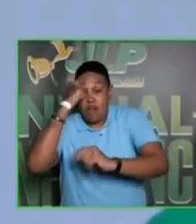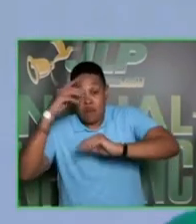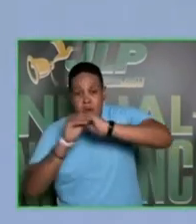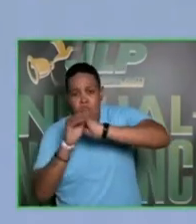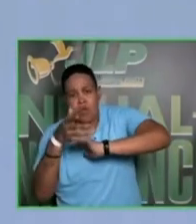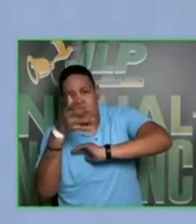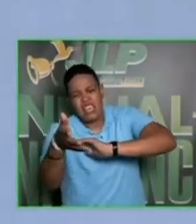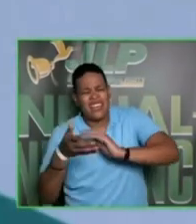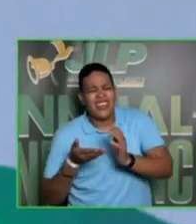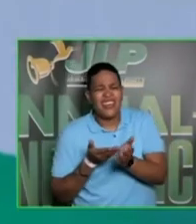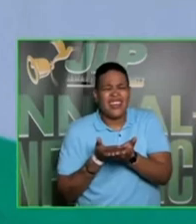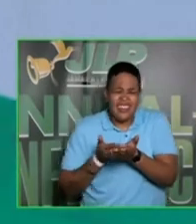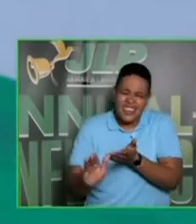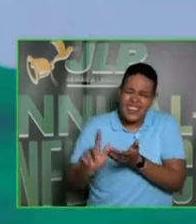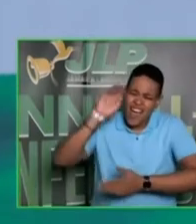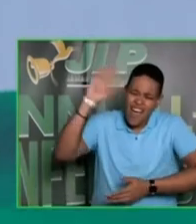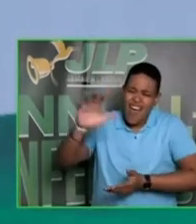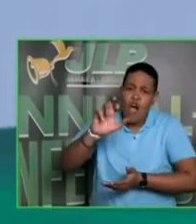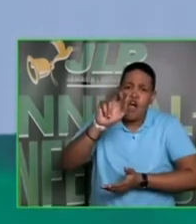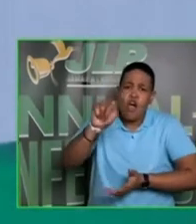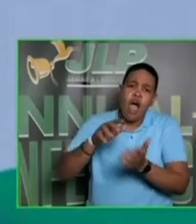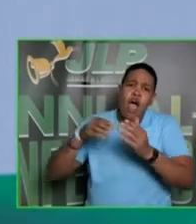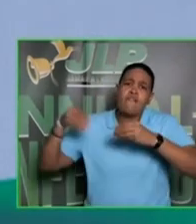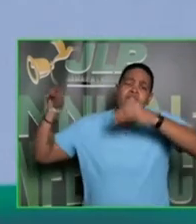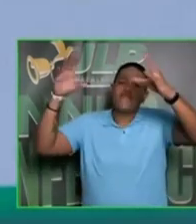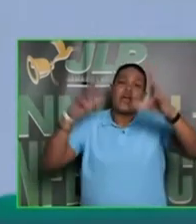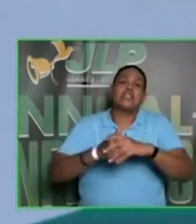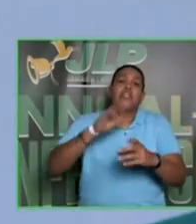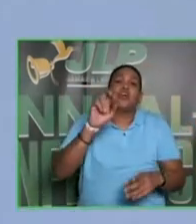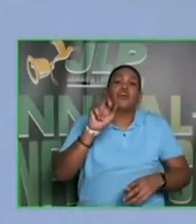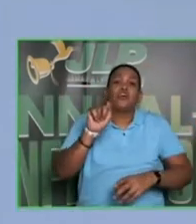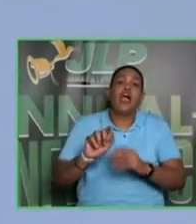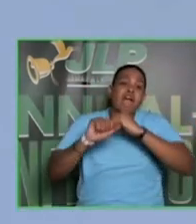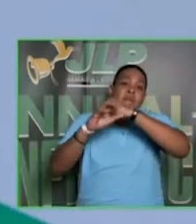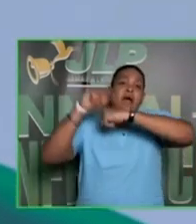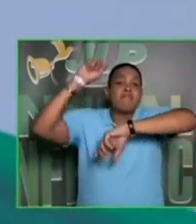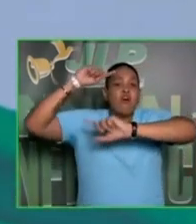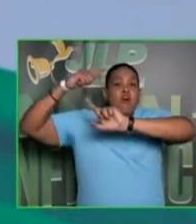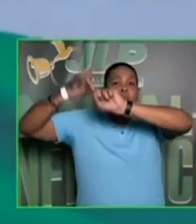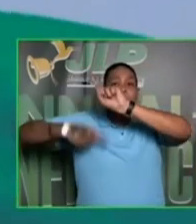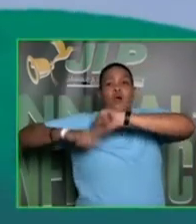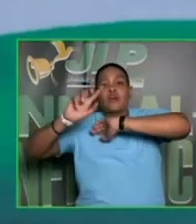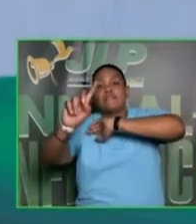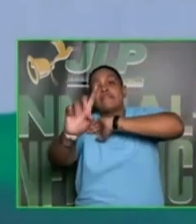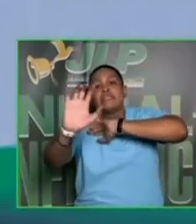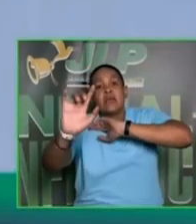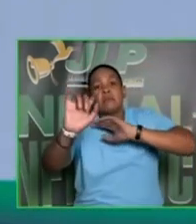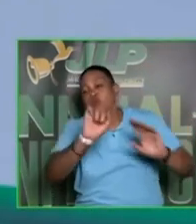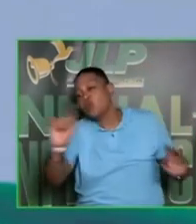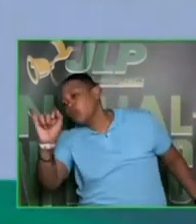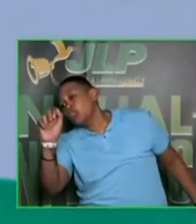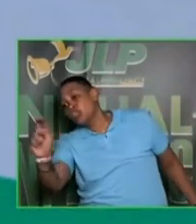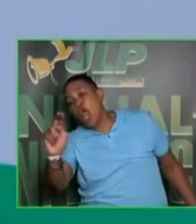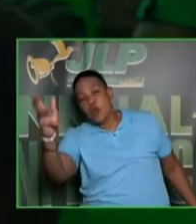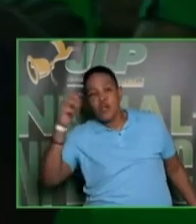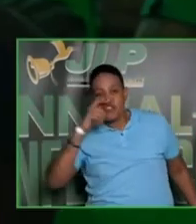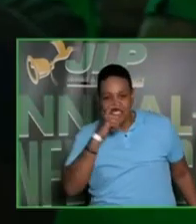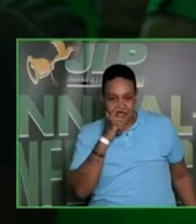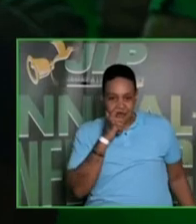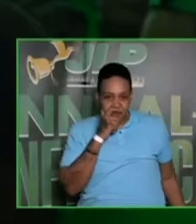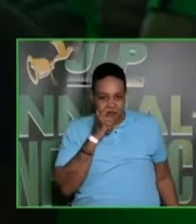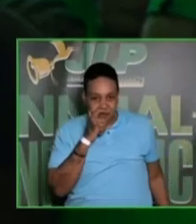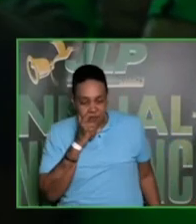for all craft vendors in government-owned craft markets for the months of December and January.